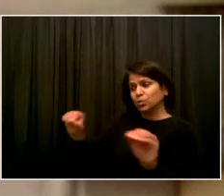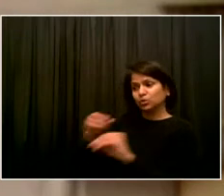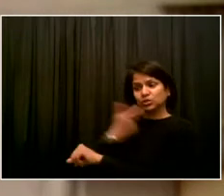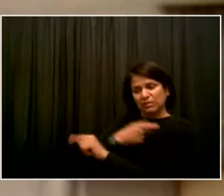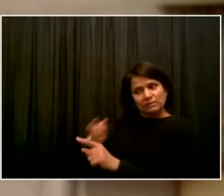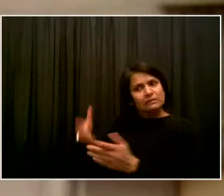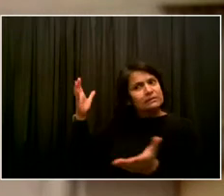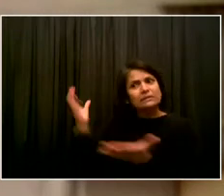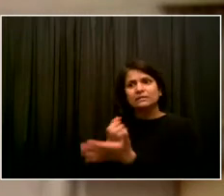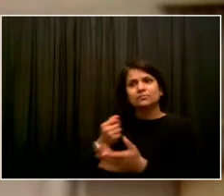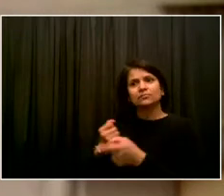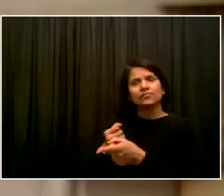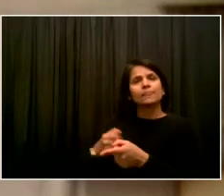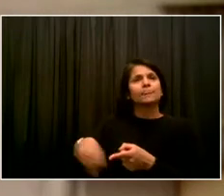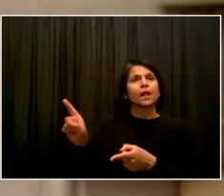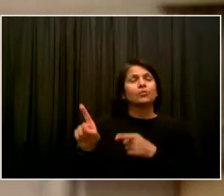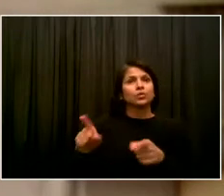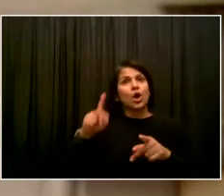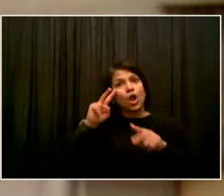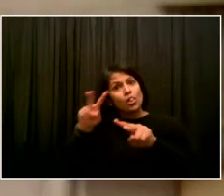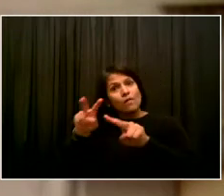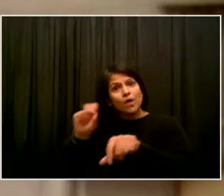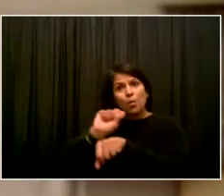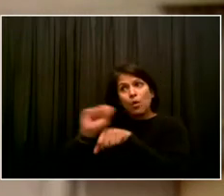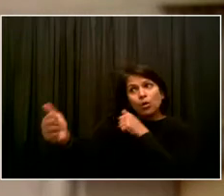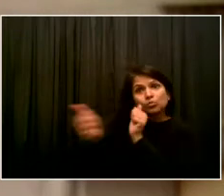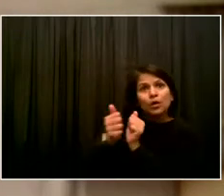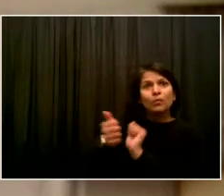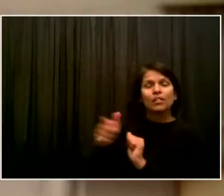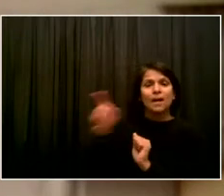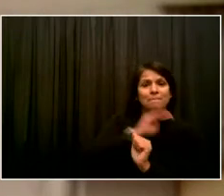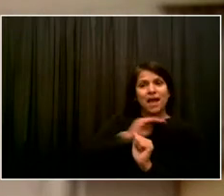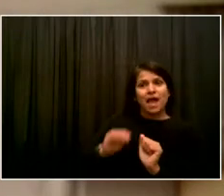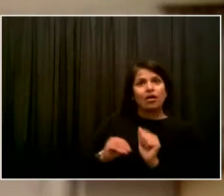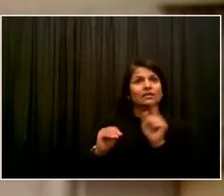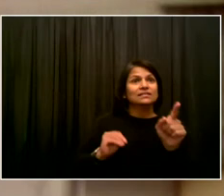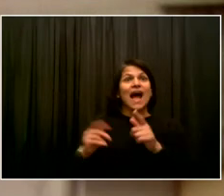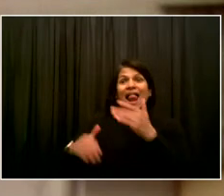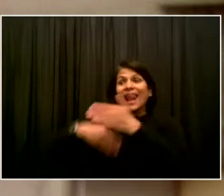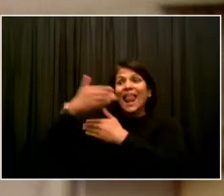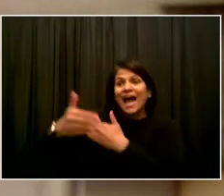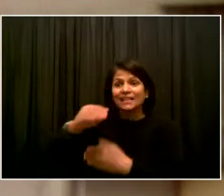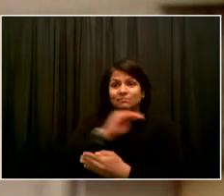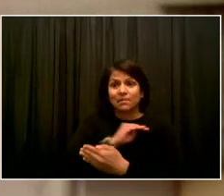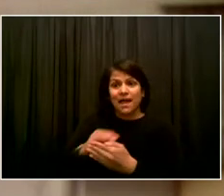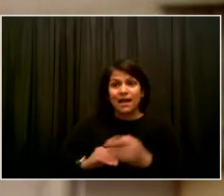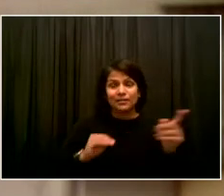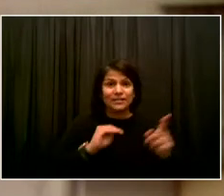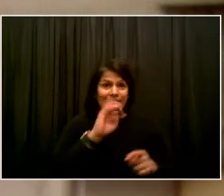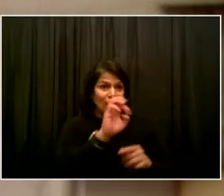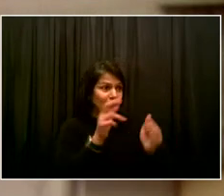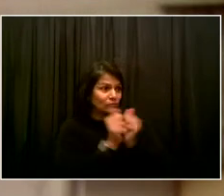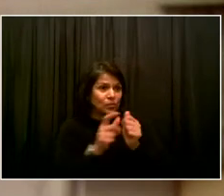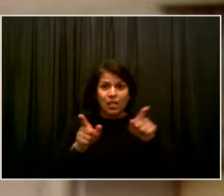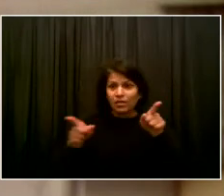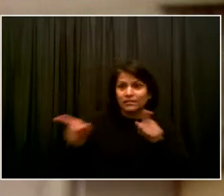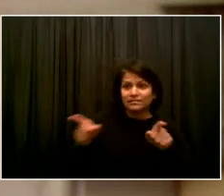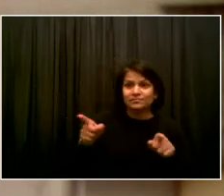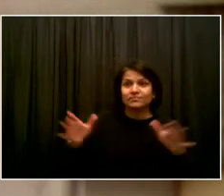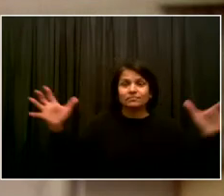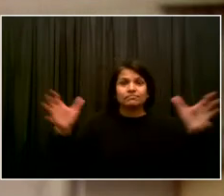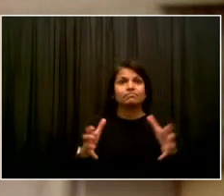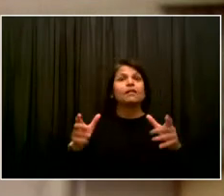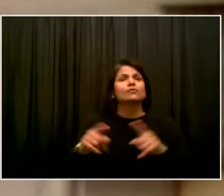many conversations. We'll continue keeping our schools open, continuing our economic recovery for all New Yorkers, as well